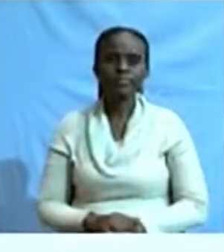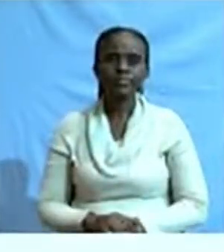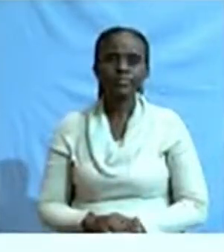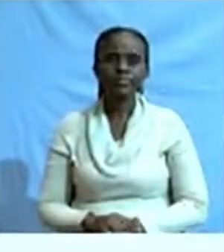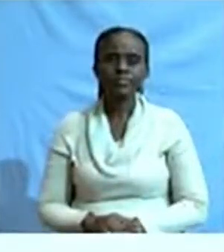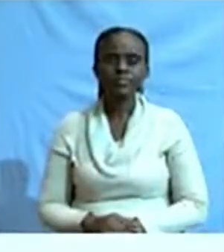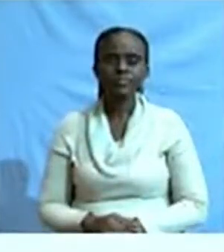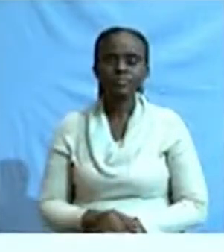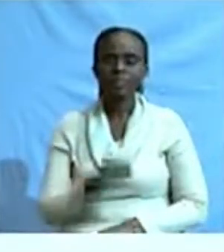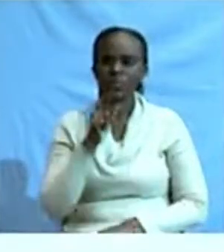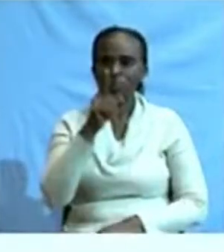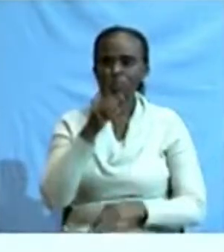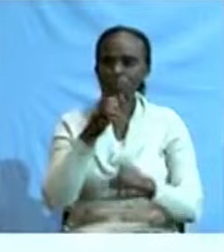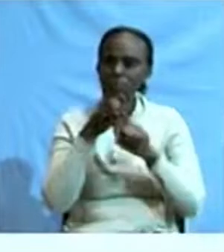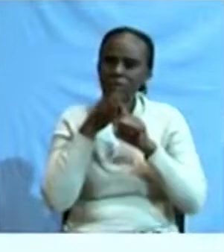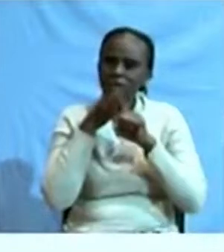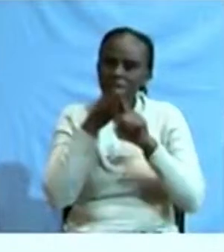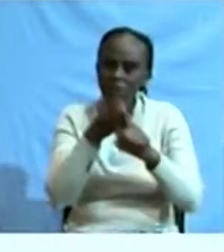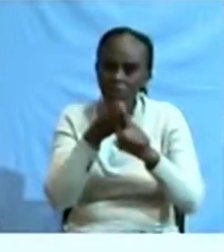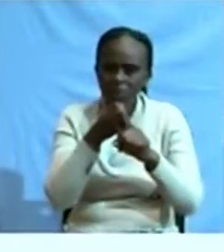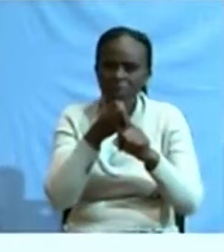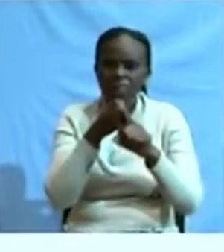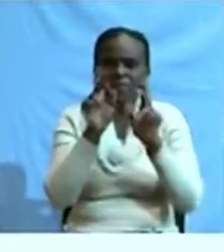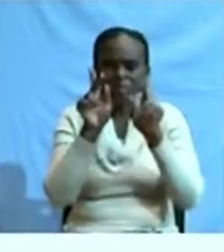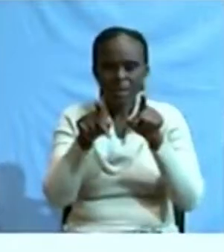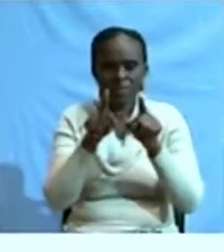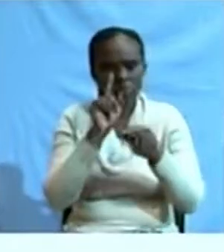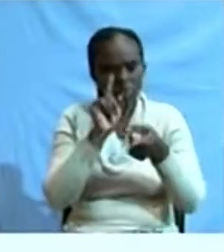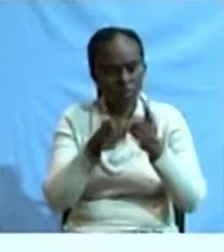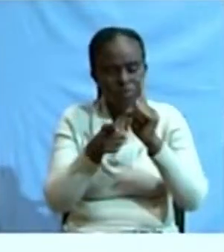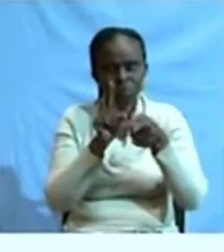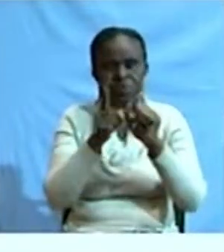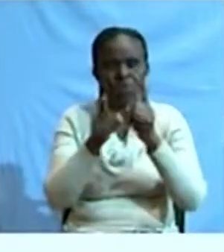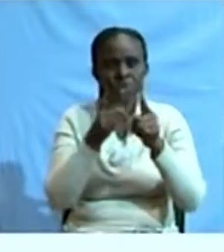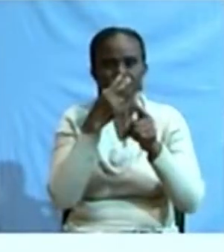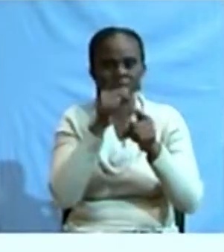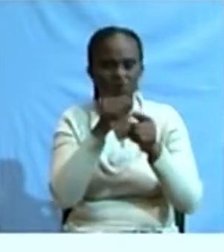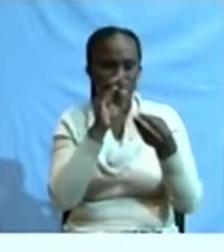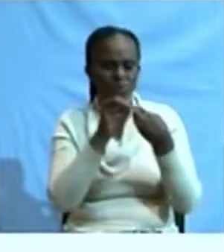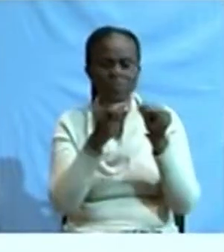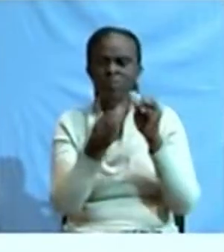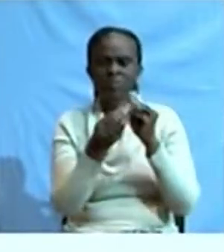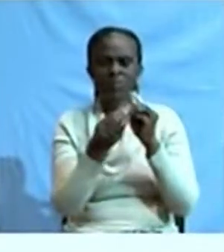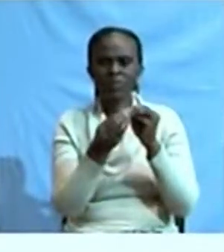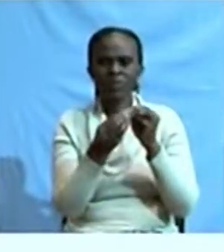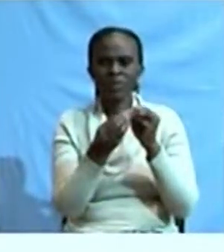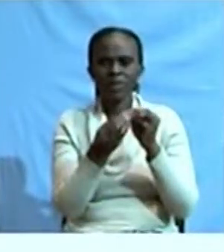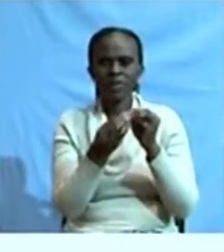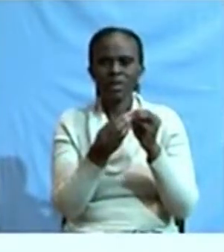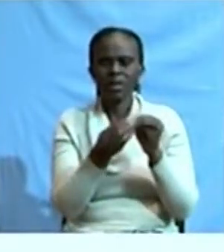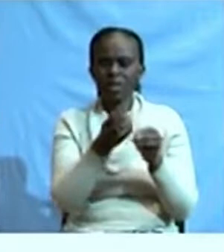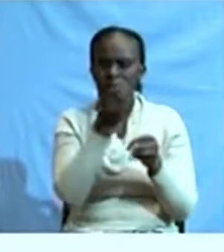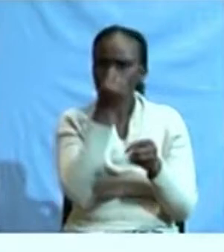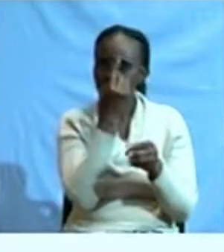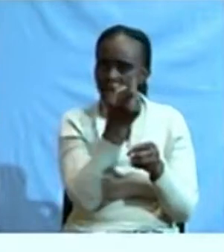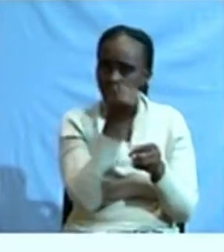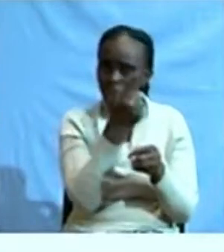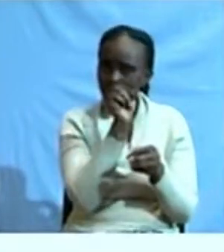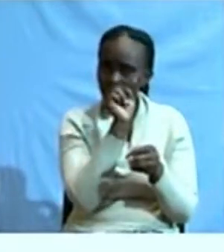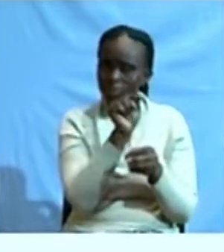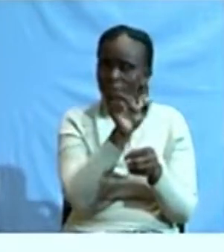You escort somebody who is walking. Look at your figures here. The government spends 11.9